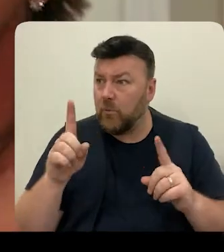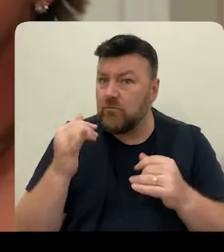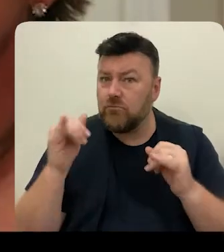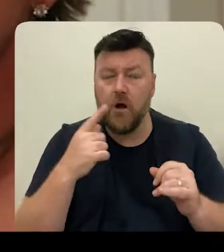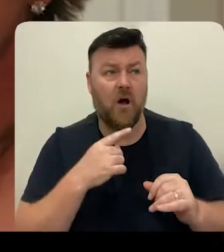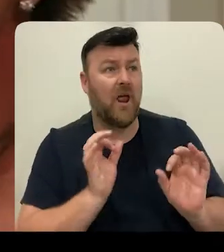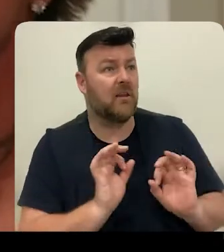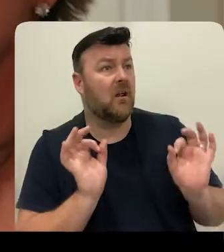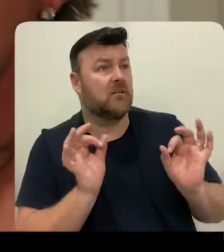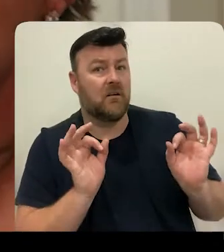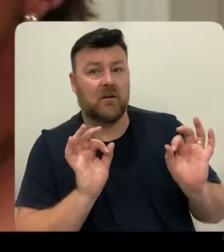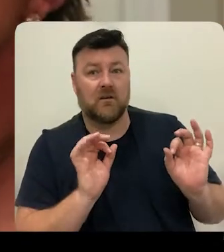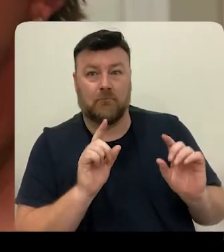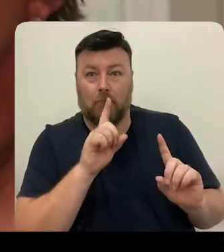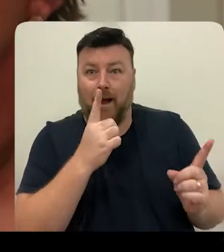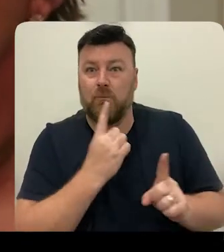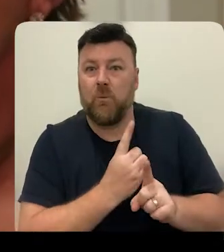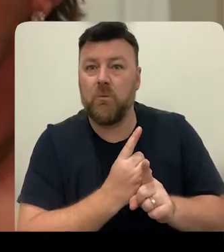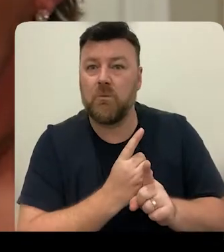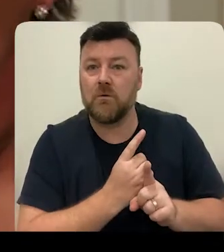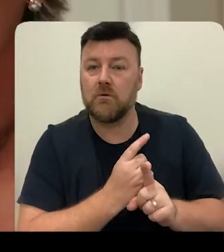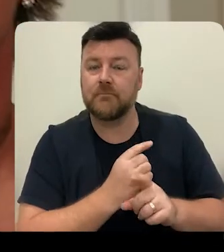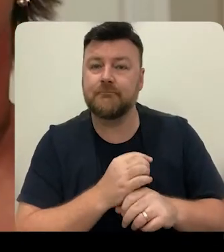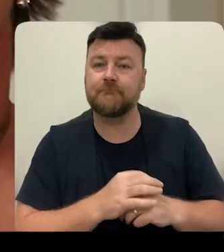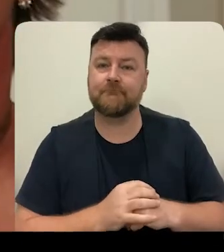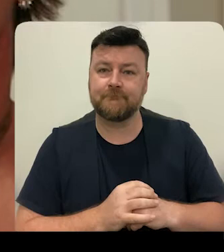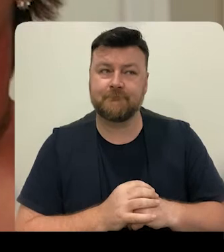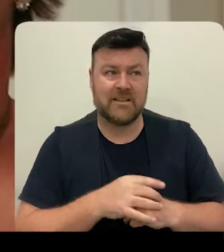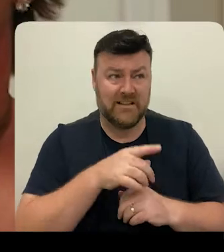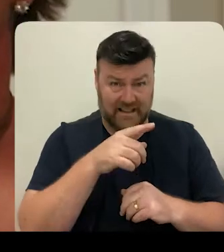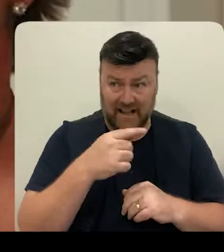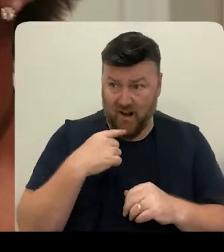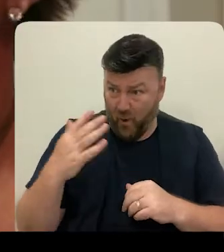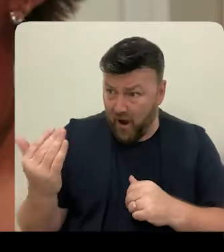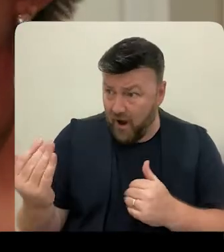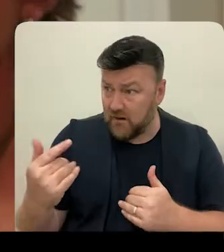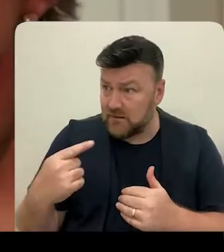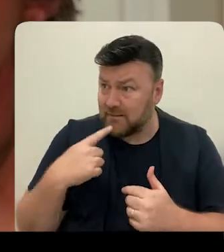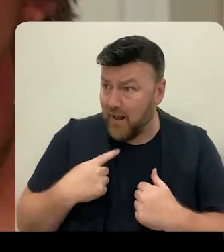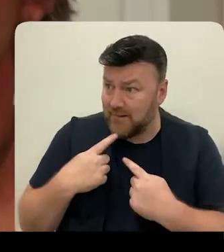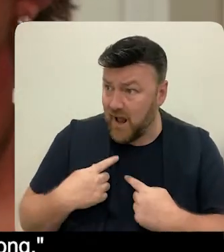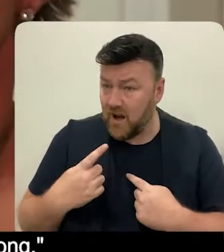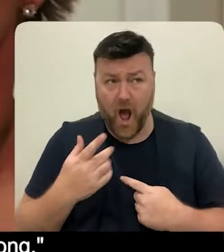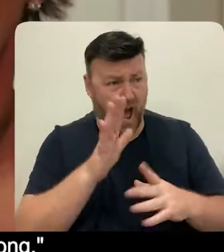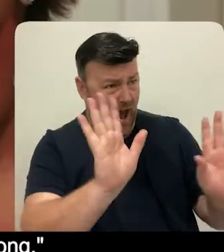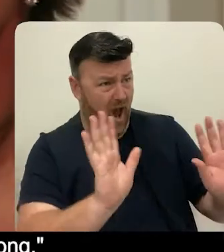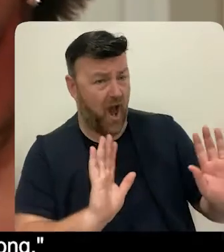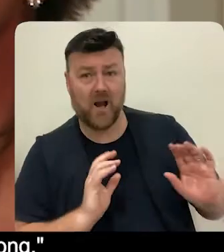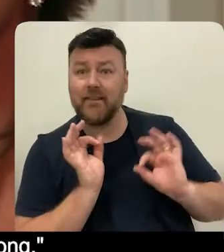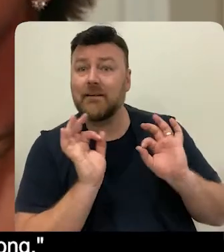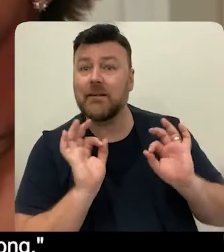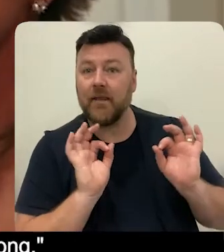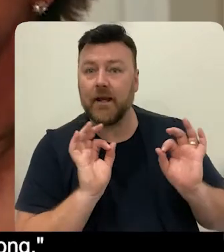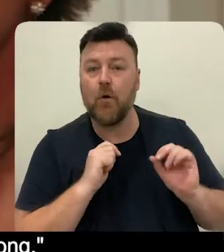nothing, nothing's wrong. And I couldn't speak. And he'd say, you have to tell me. And I'm like, no, nothing's